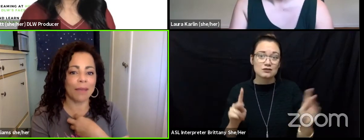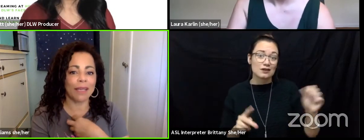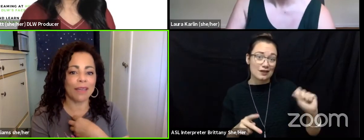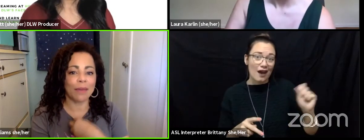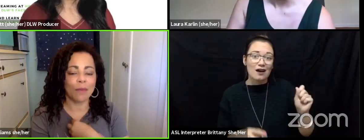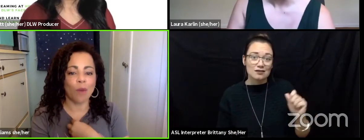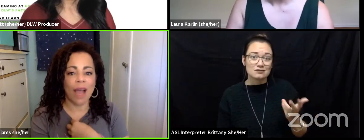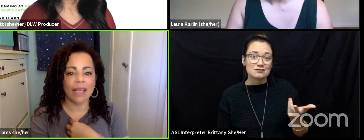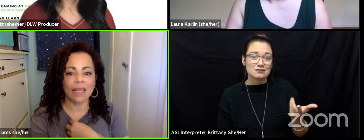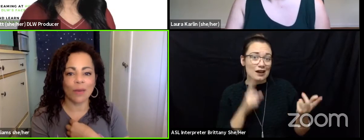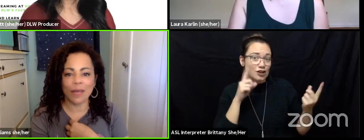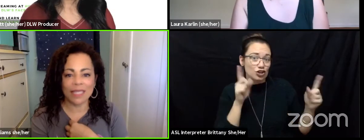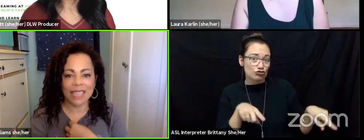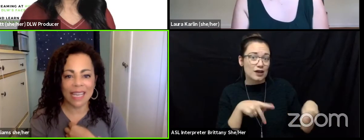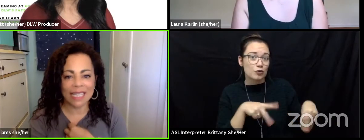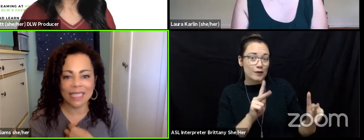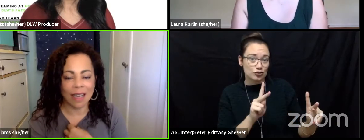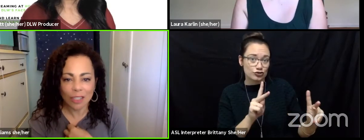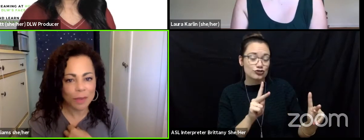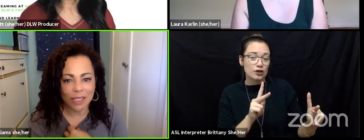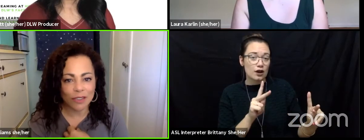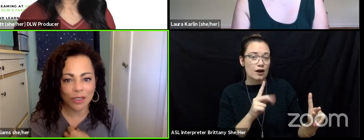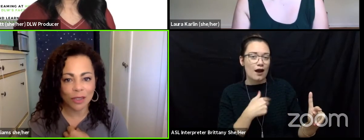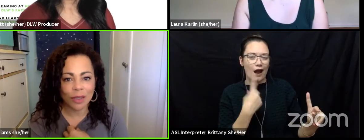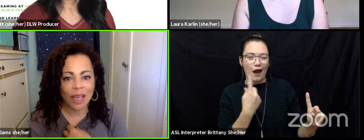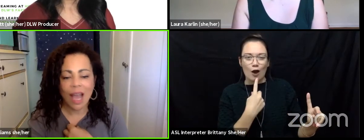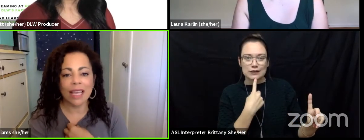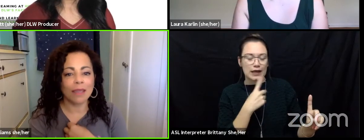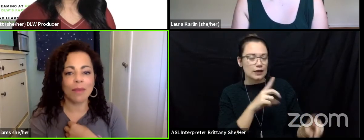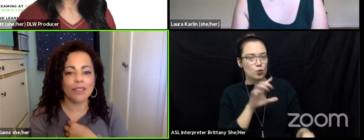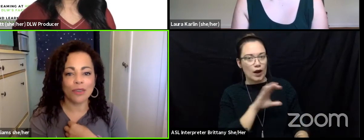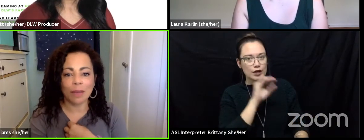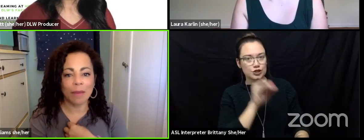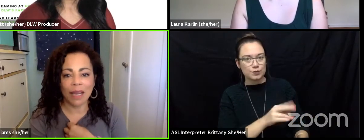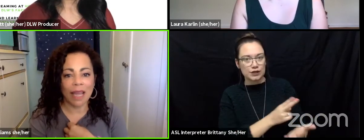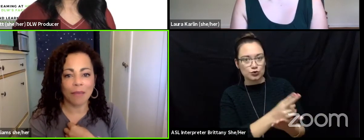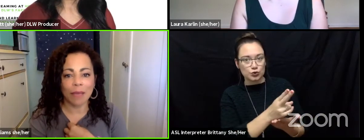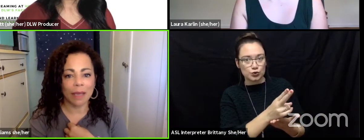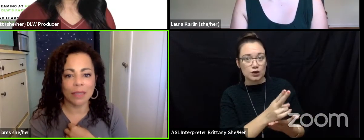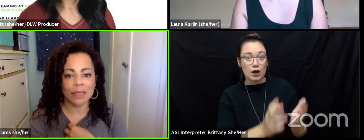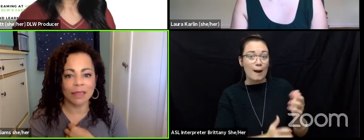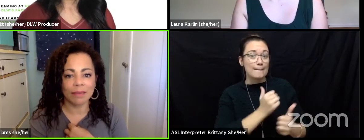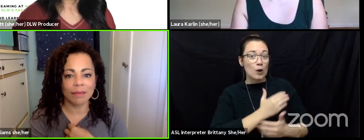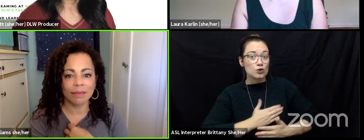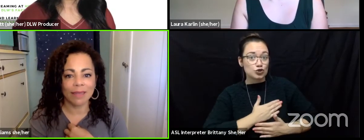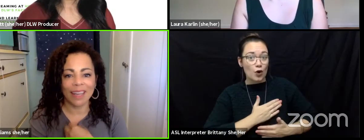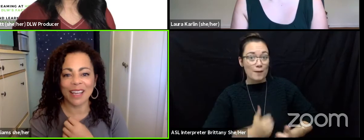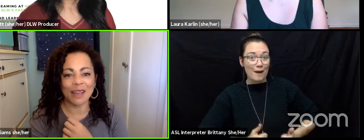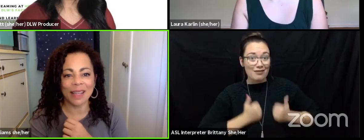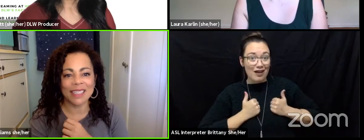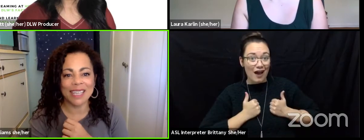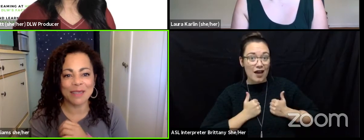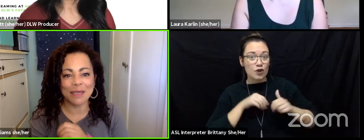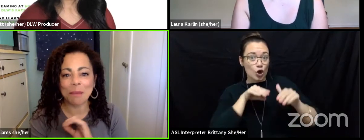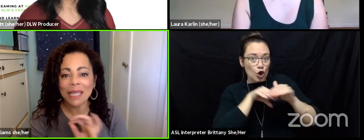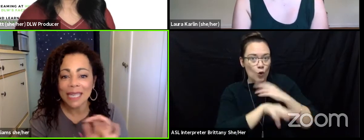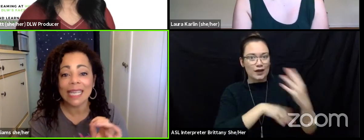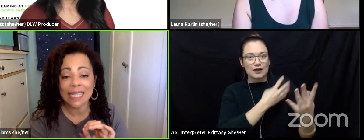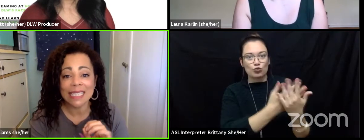I completely agree with what I always say, and it's 100% true. I get the most joy in my life being in prison. And I know that